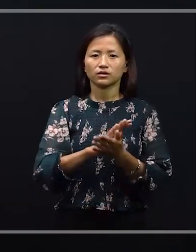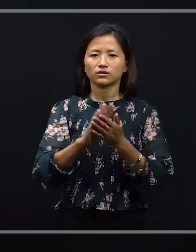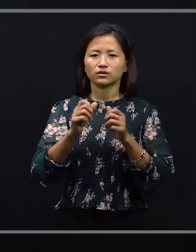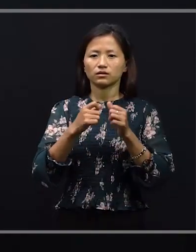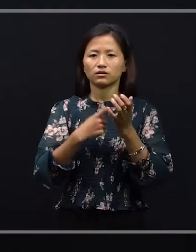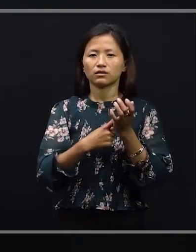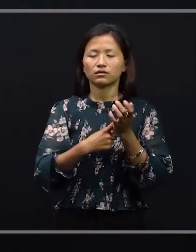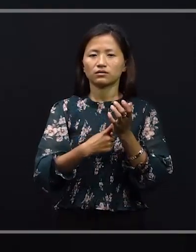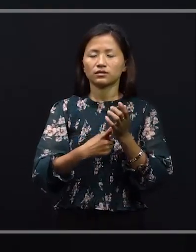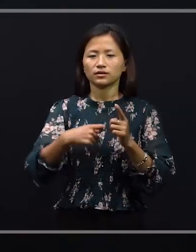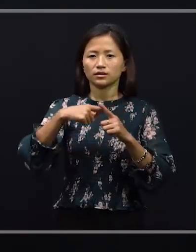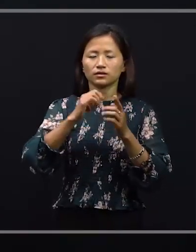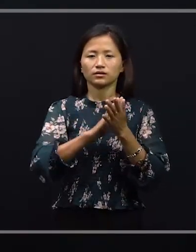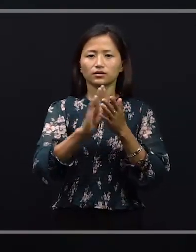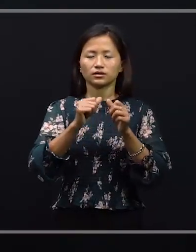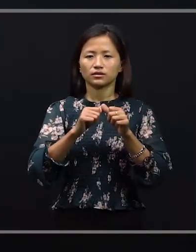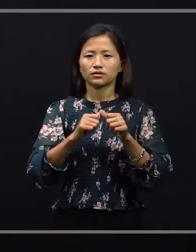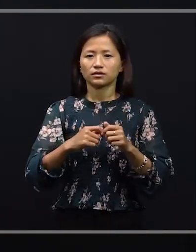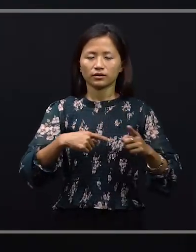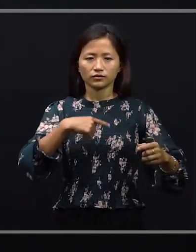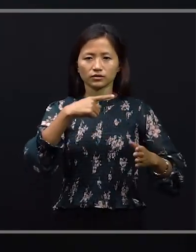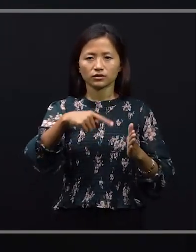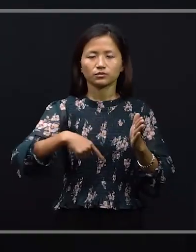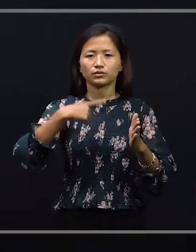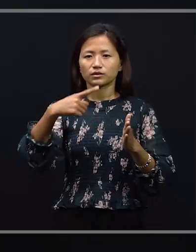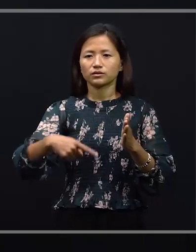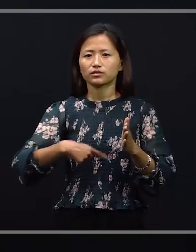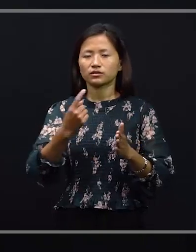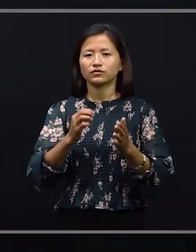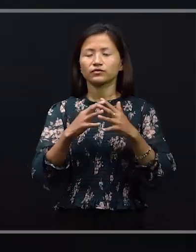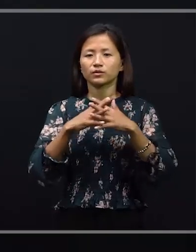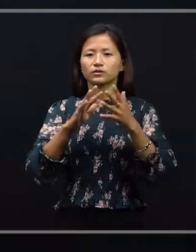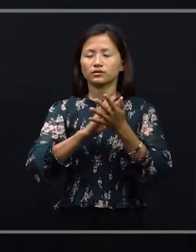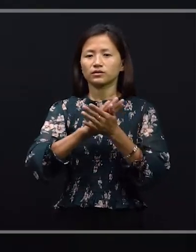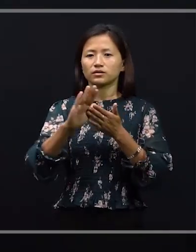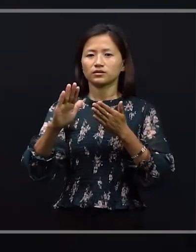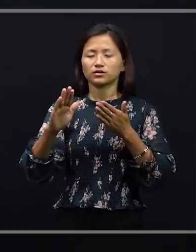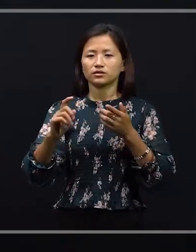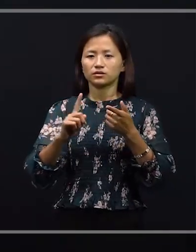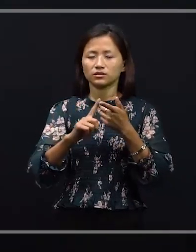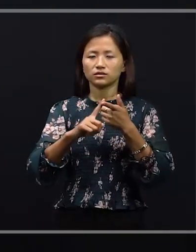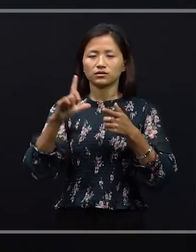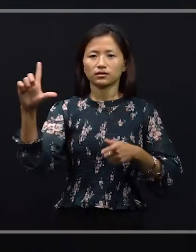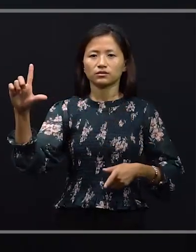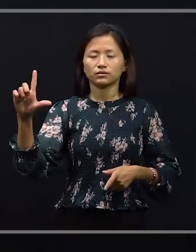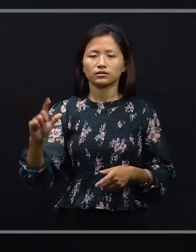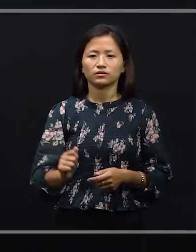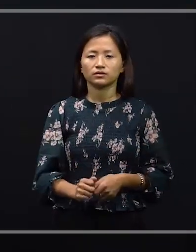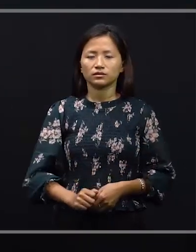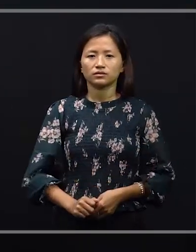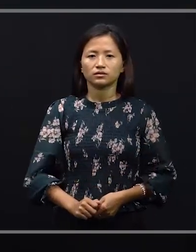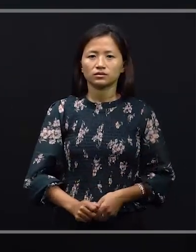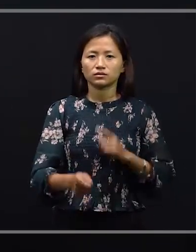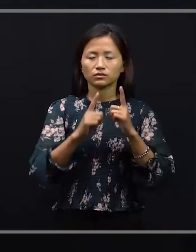Charkha means we are talking about spinning wheel. Spinning wheel, not just spinning a wheel, okay, but here we are talking